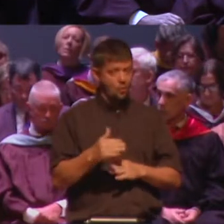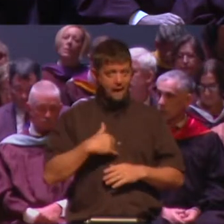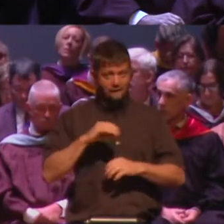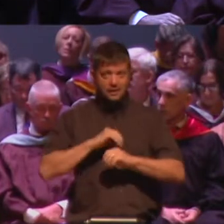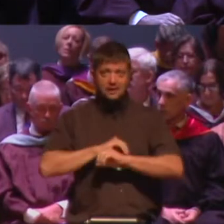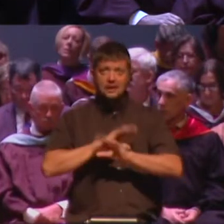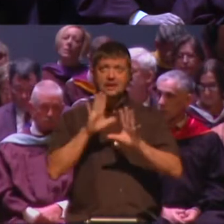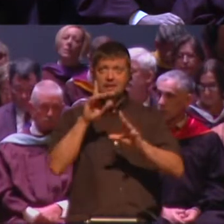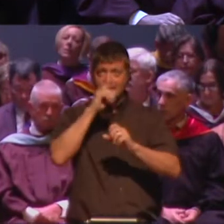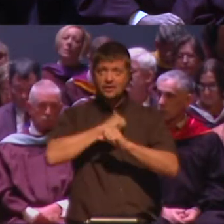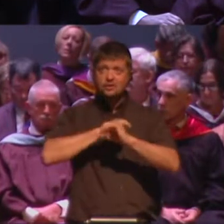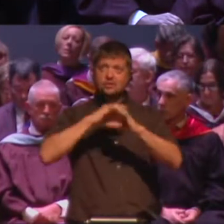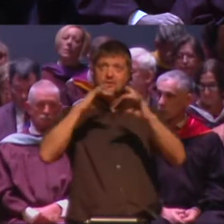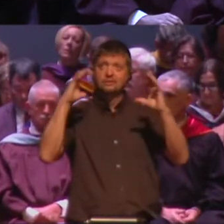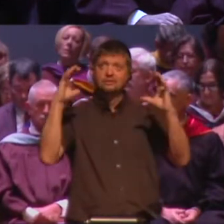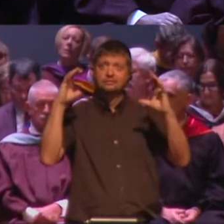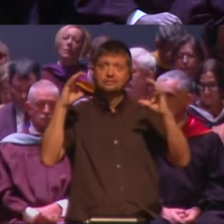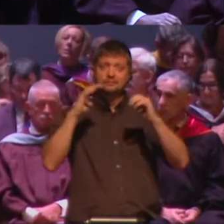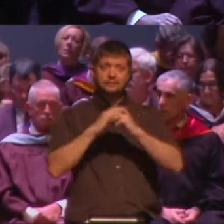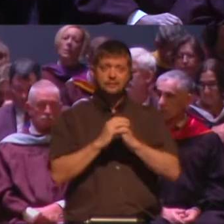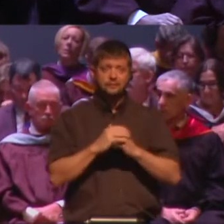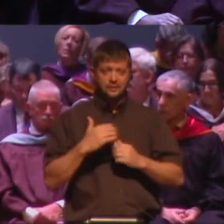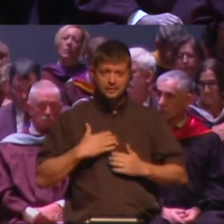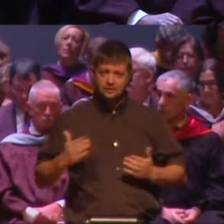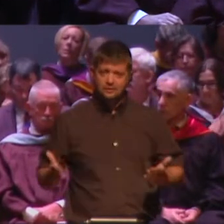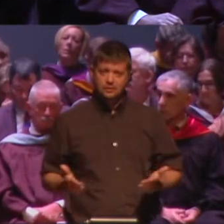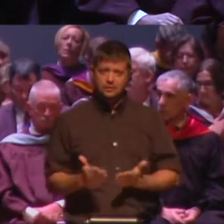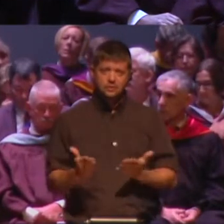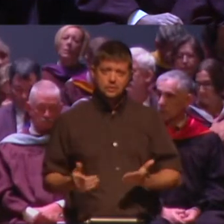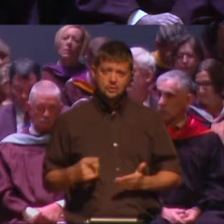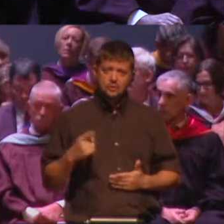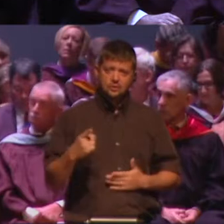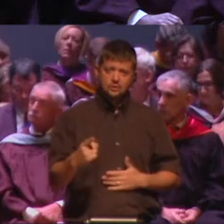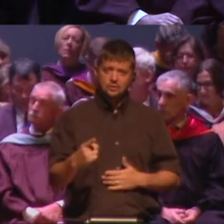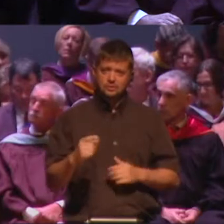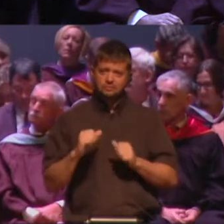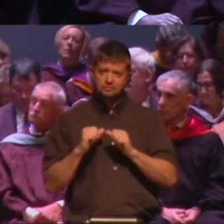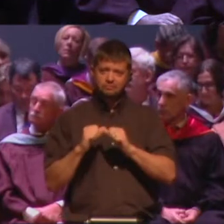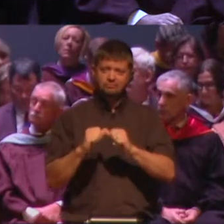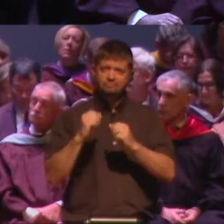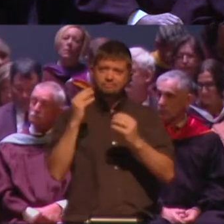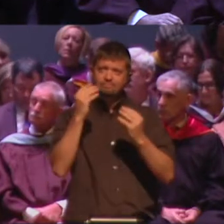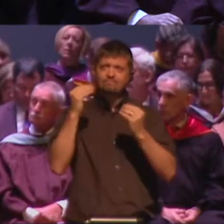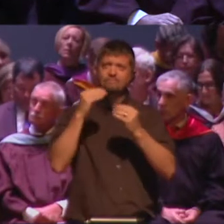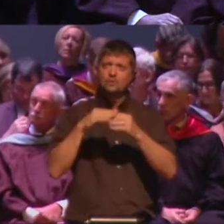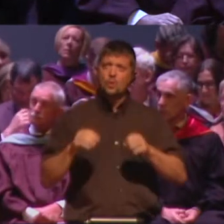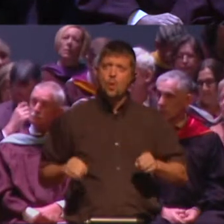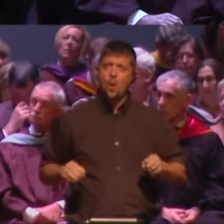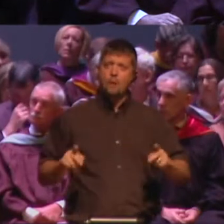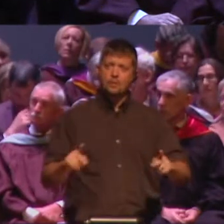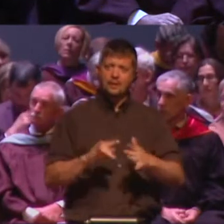vision. I would urge you, however, to fully vet and every opportunity that comes your way,